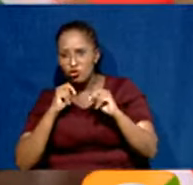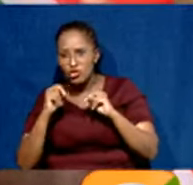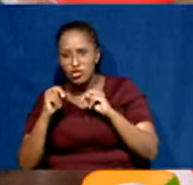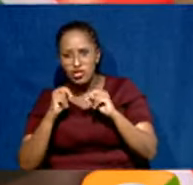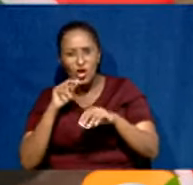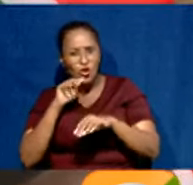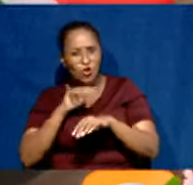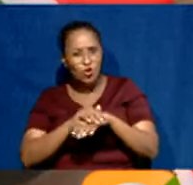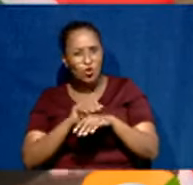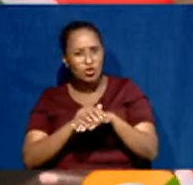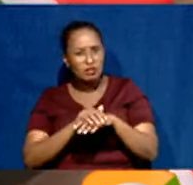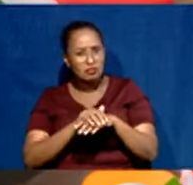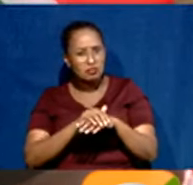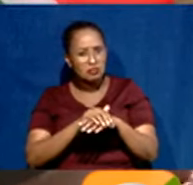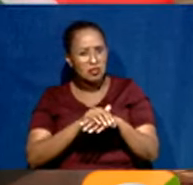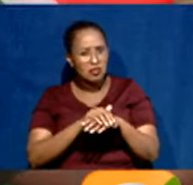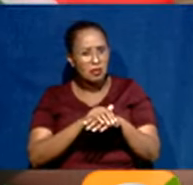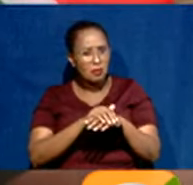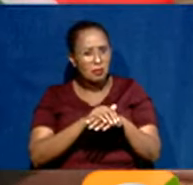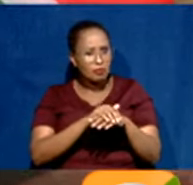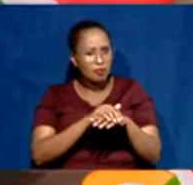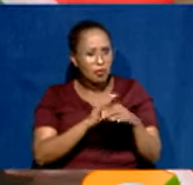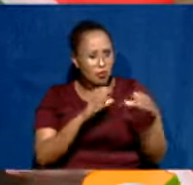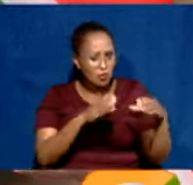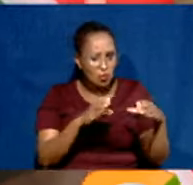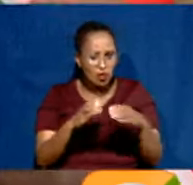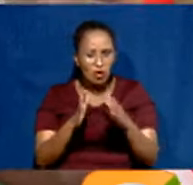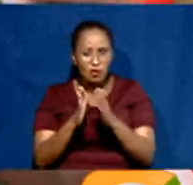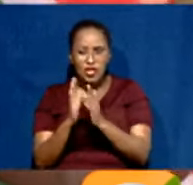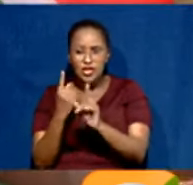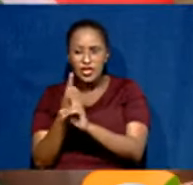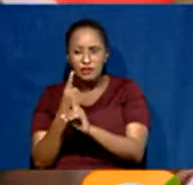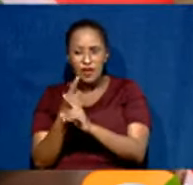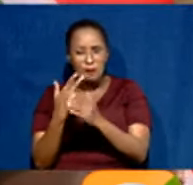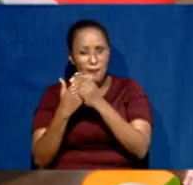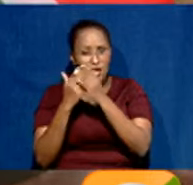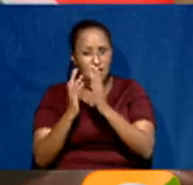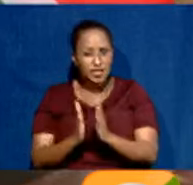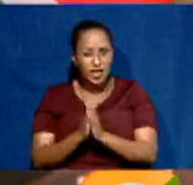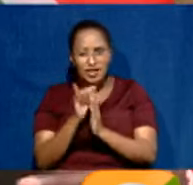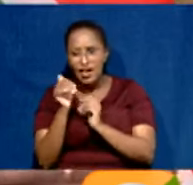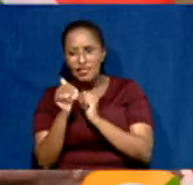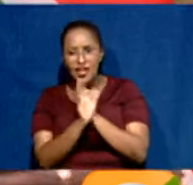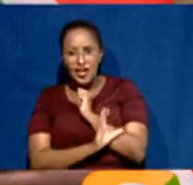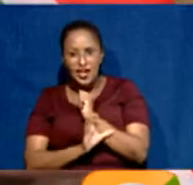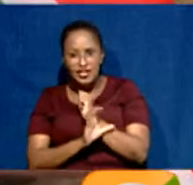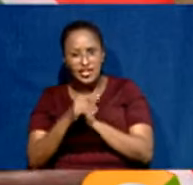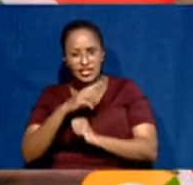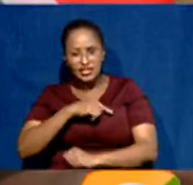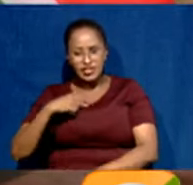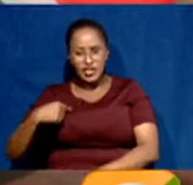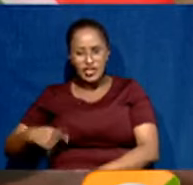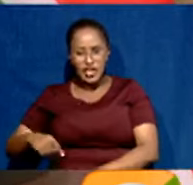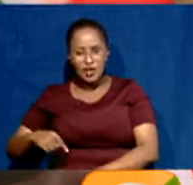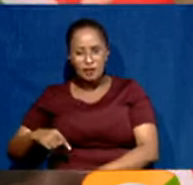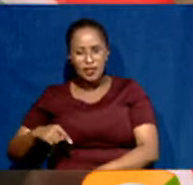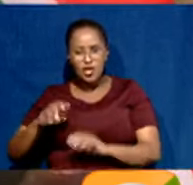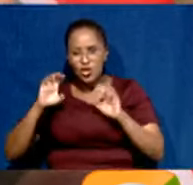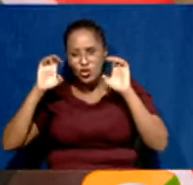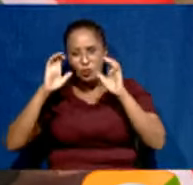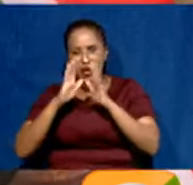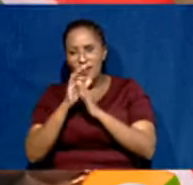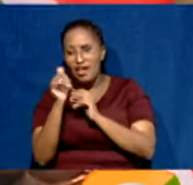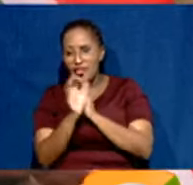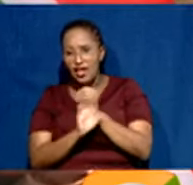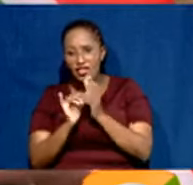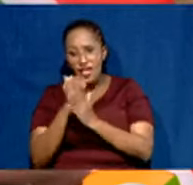a good package with the World Bank, with IMF, with development partners, with bilateral countries, China, Europe, and everywhere. And